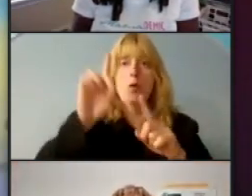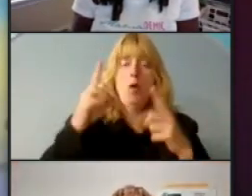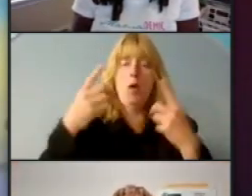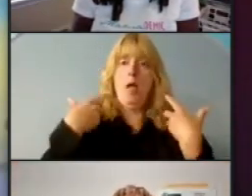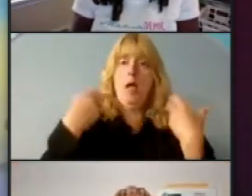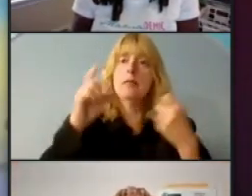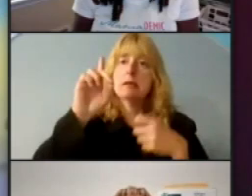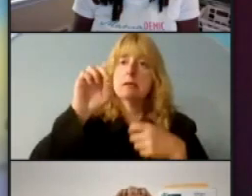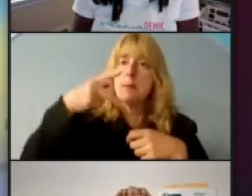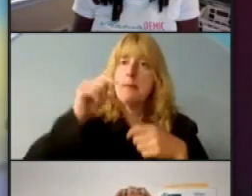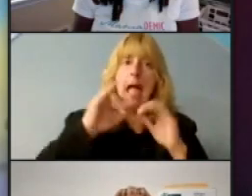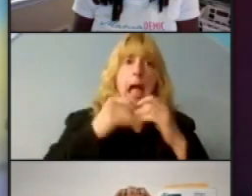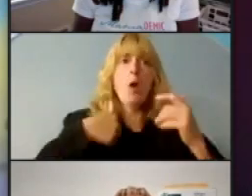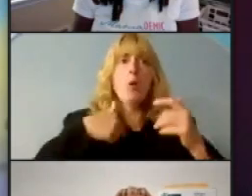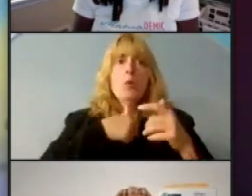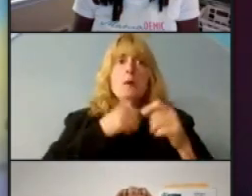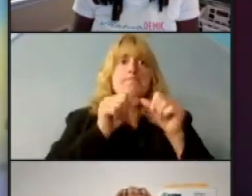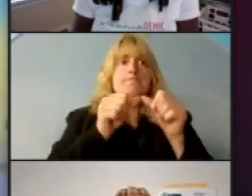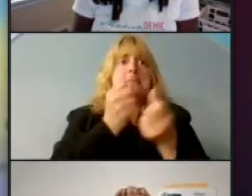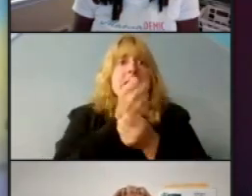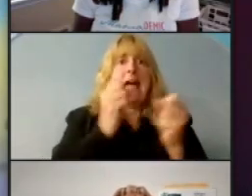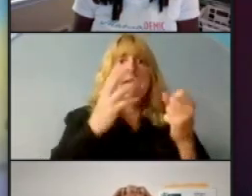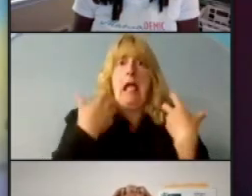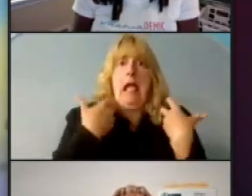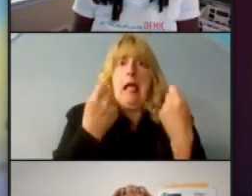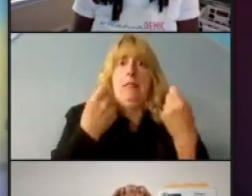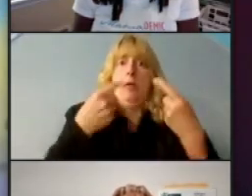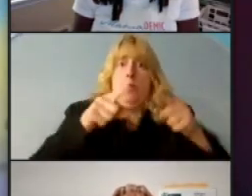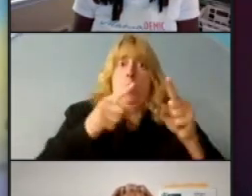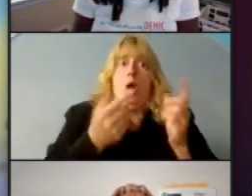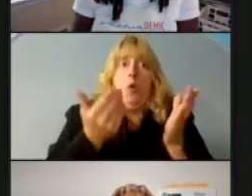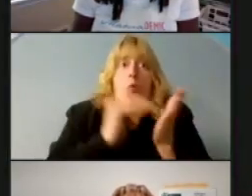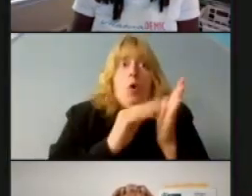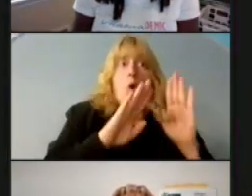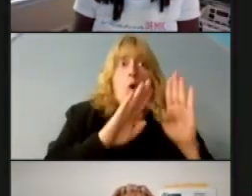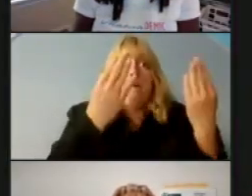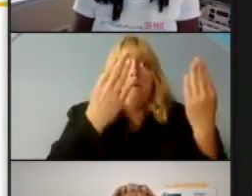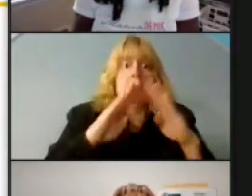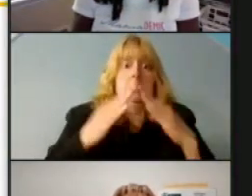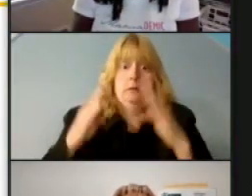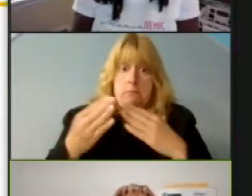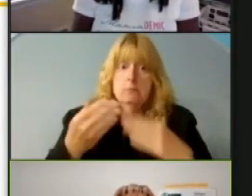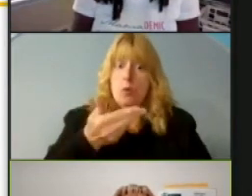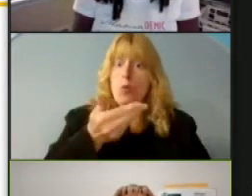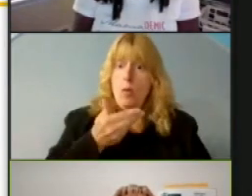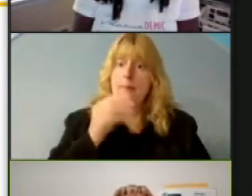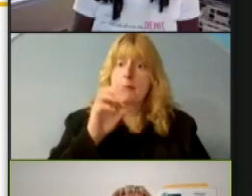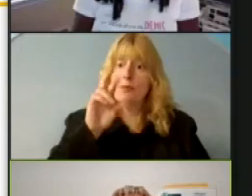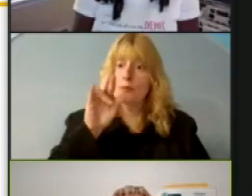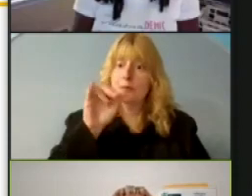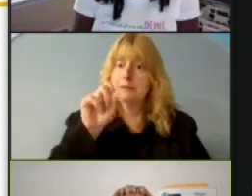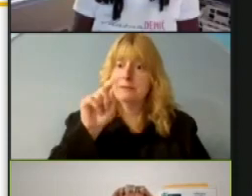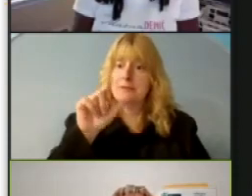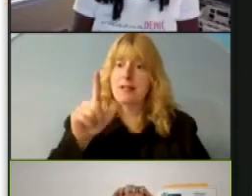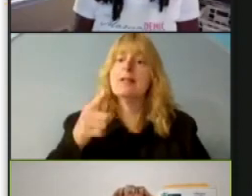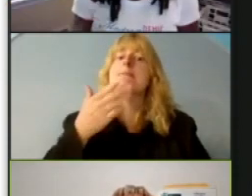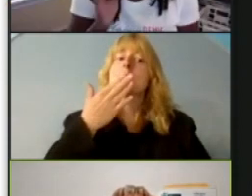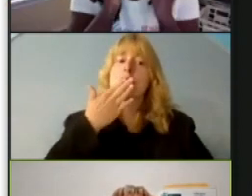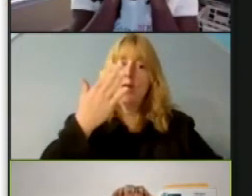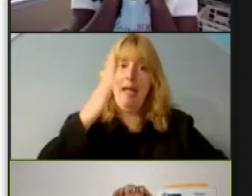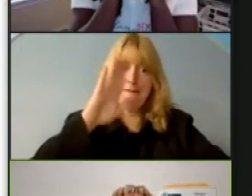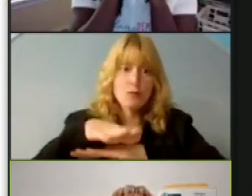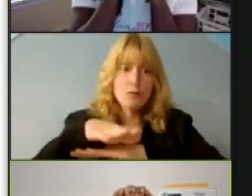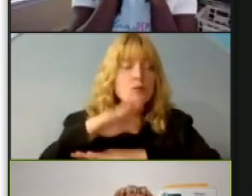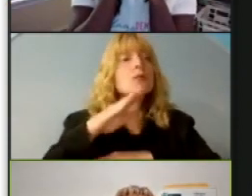stay safe and healthy even while reopening. Welcome, Crystal. Hi, good afternoon. Thank you so much for having me